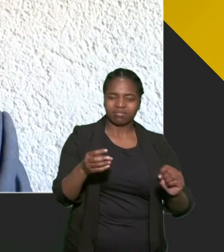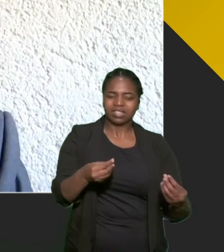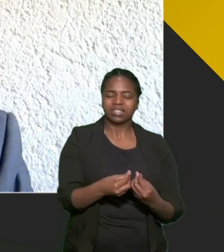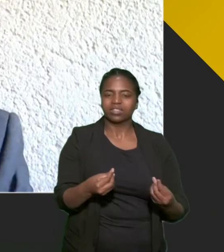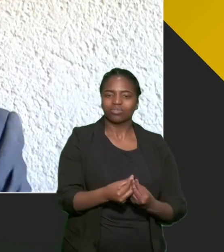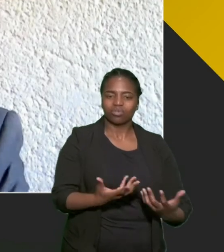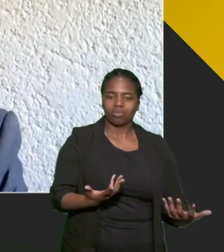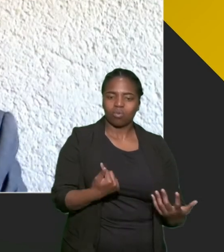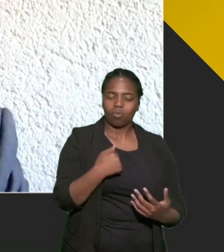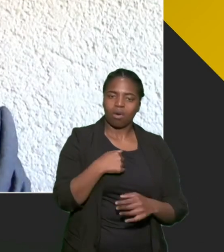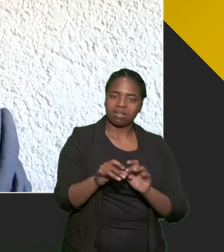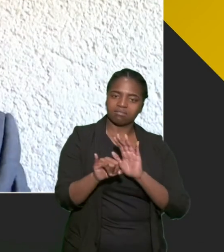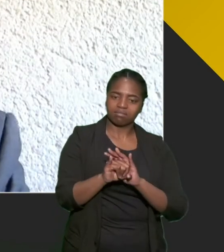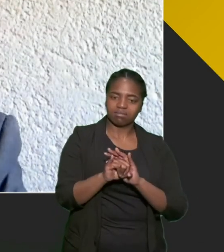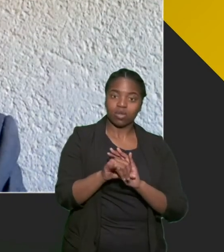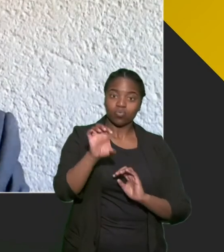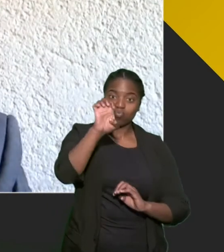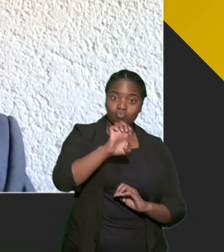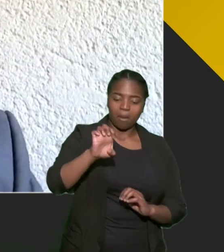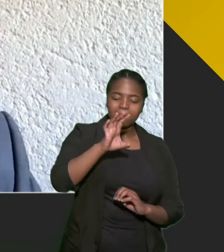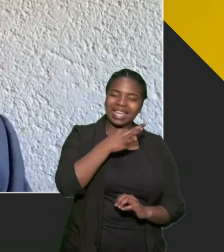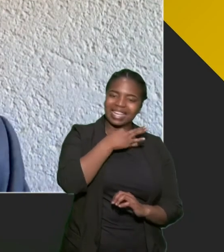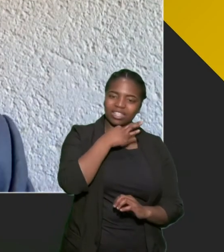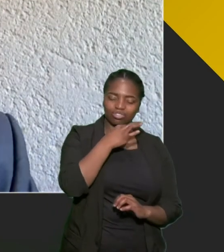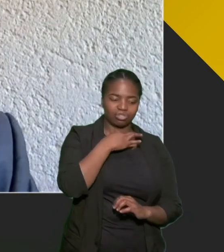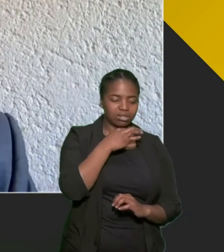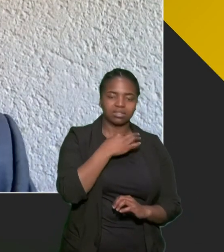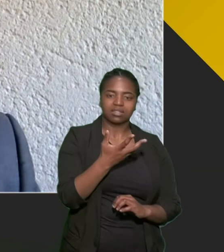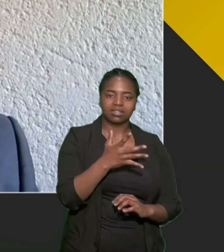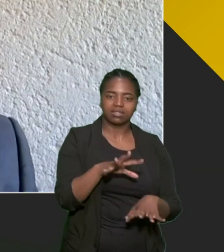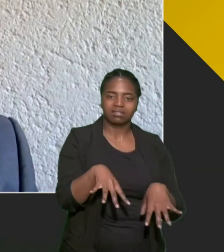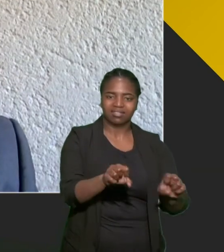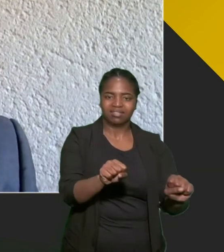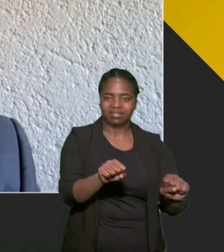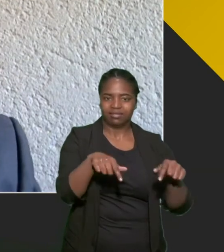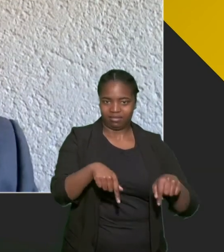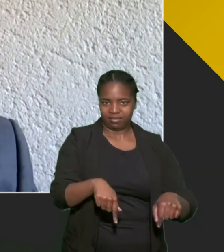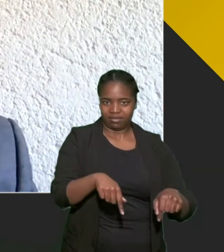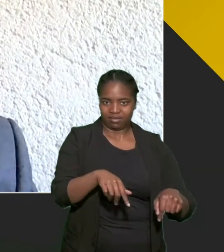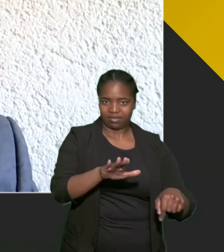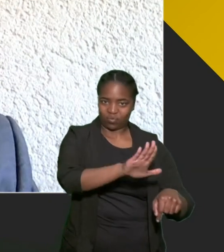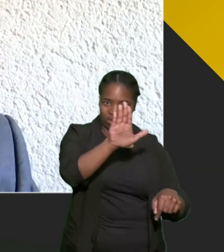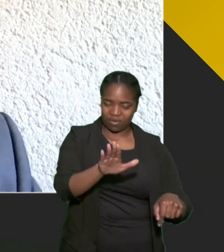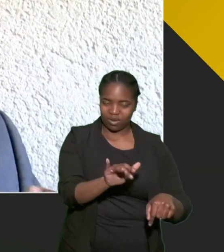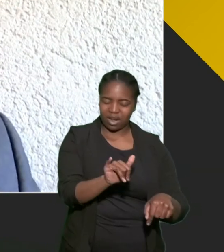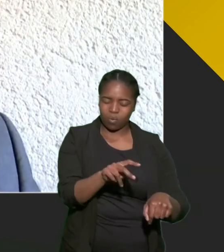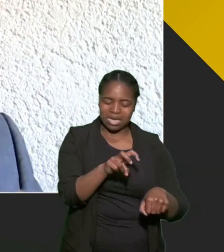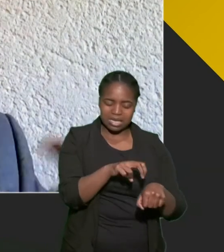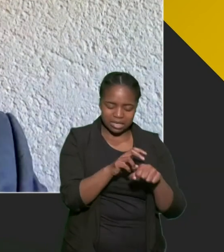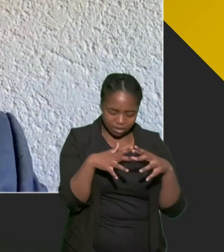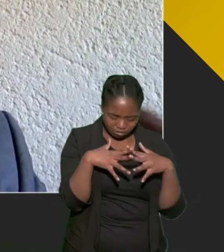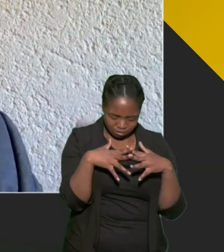ukuthi benotice iEurope, benotice iEnglish. So that's one thing that we need to do for unity.